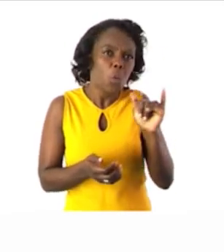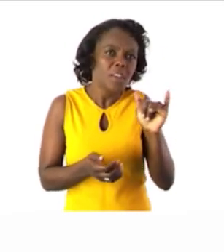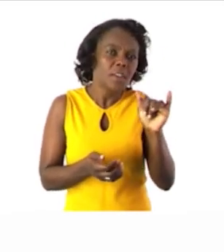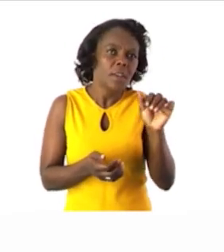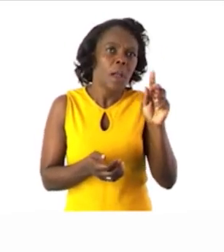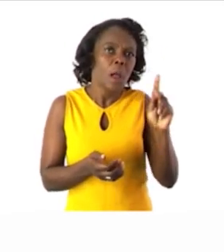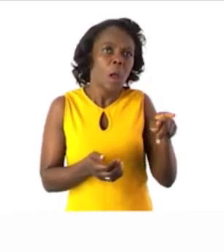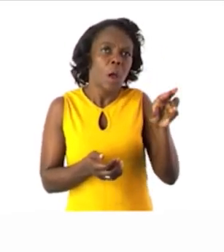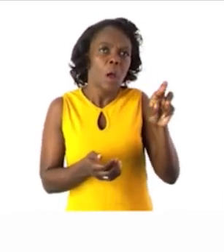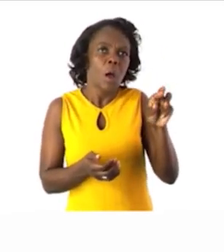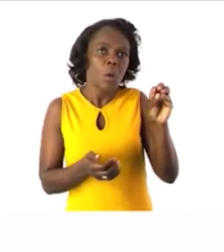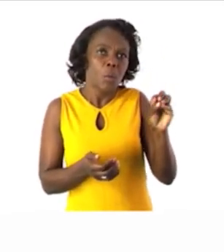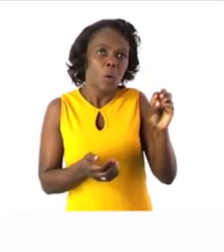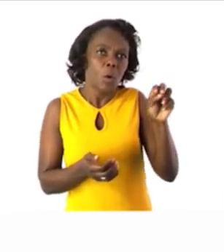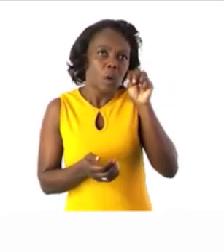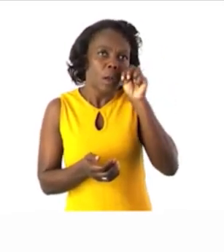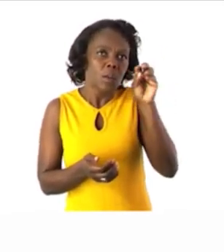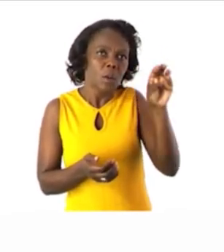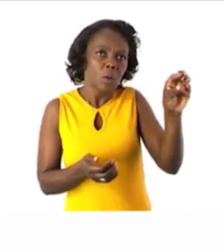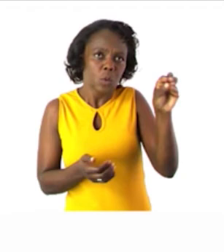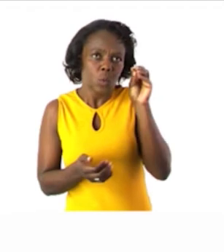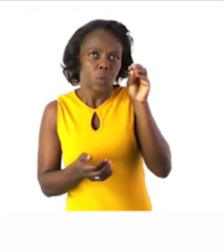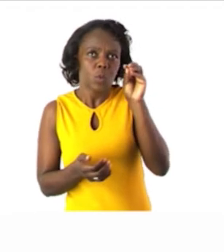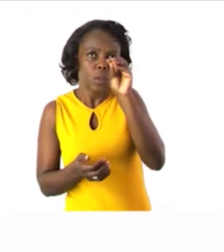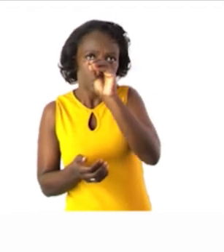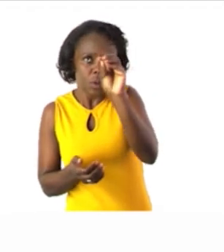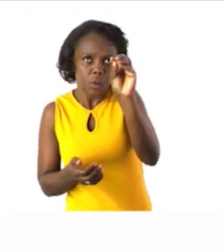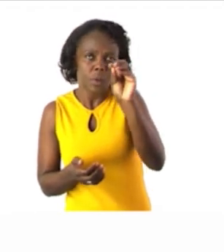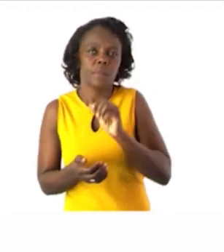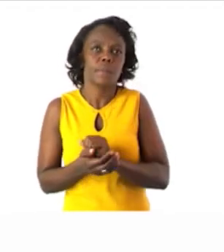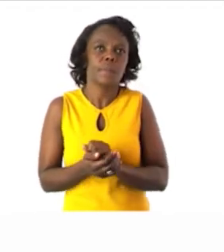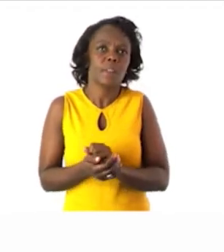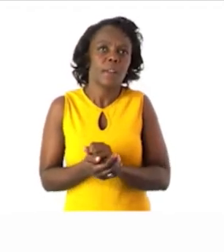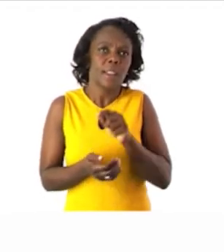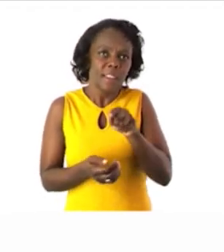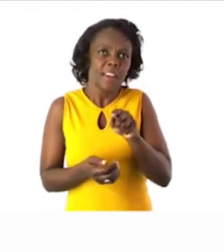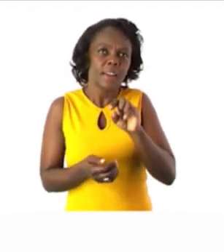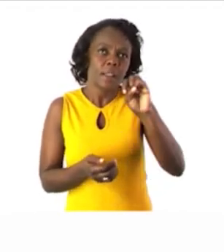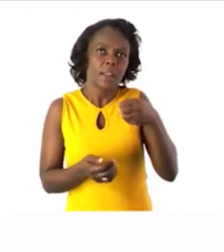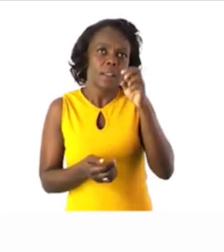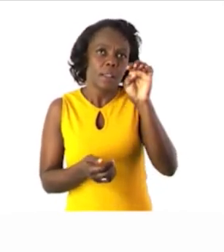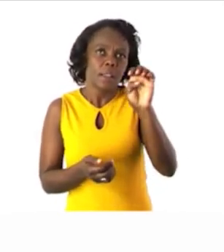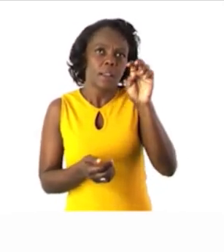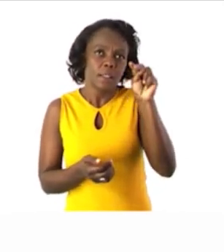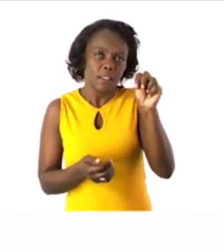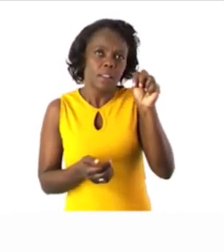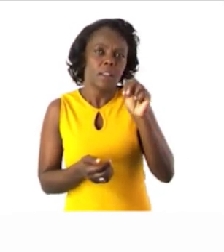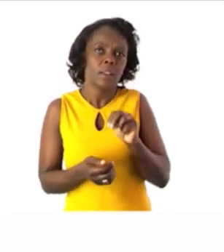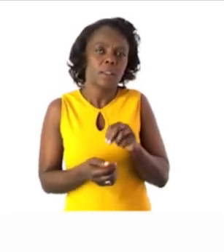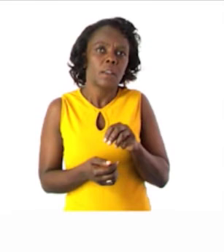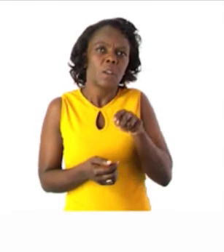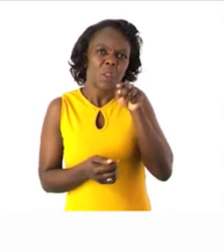it in. Number one, this is Jen. This is book. So this is